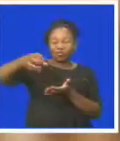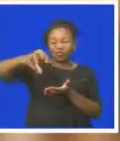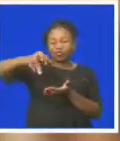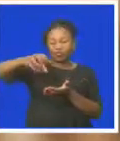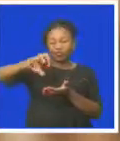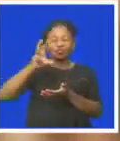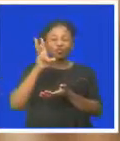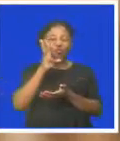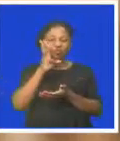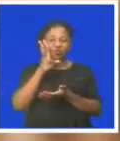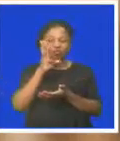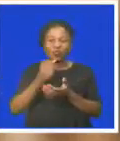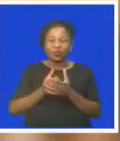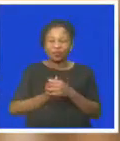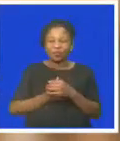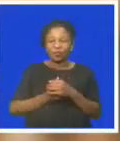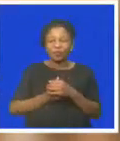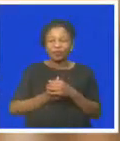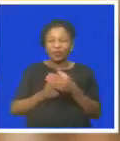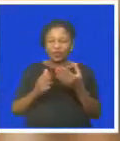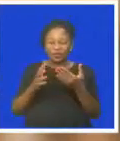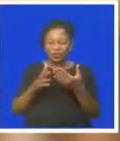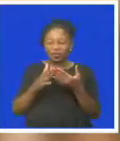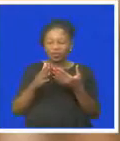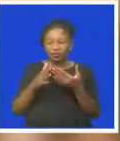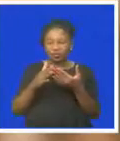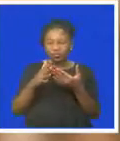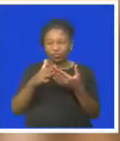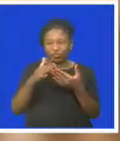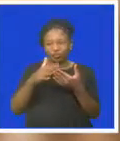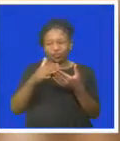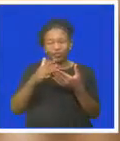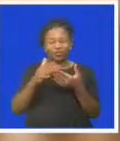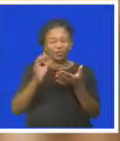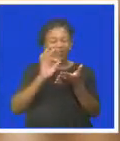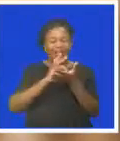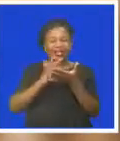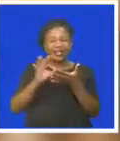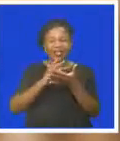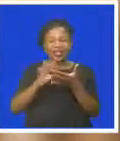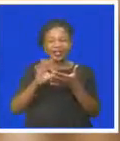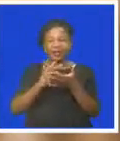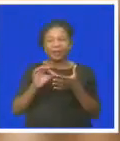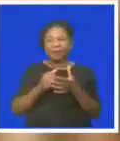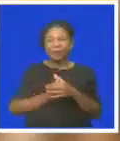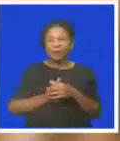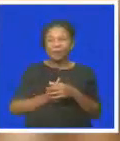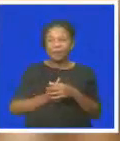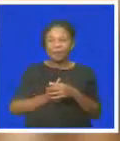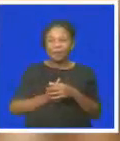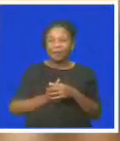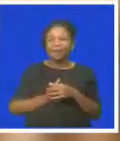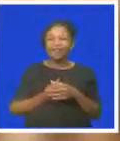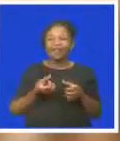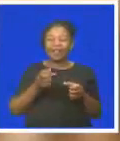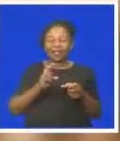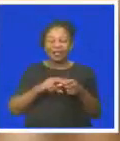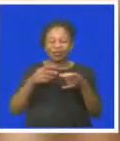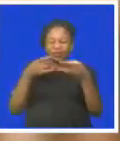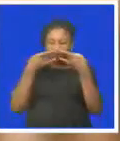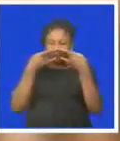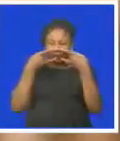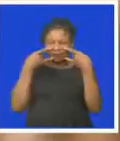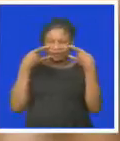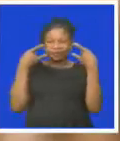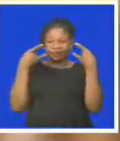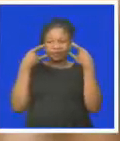learner, keep your nails short. Just keep your nails short. Also, wear your mask. A proper